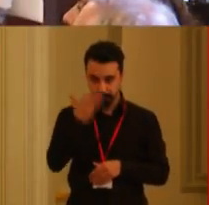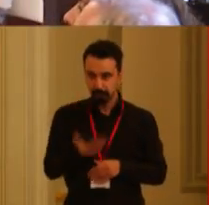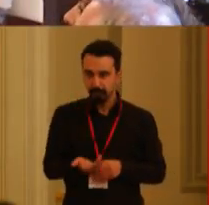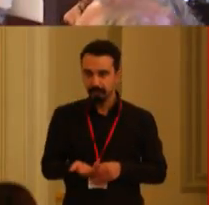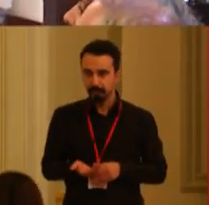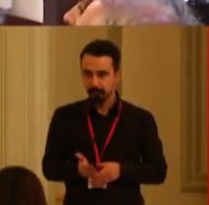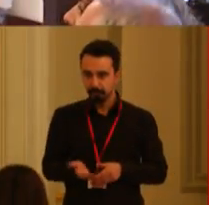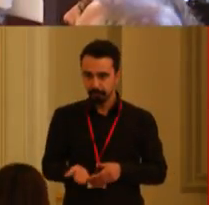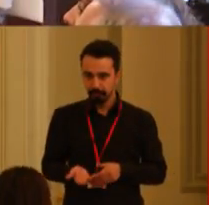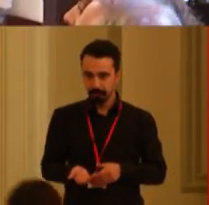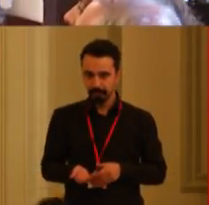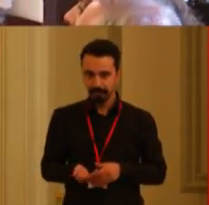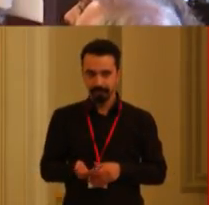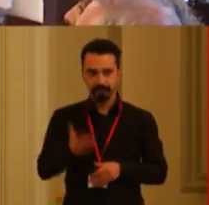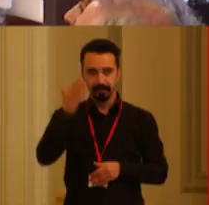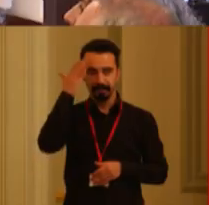Good afternoon.